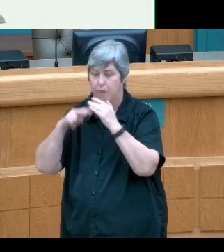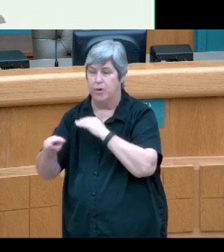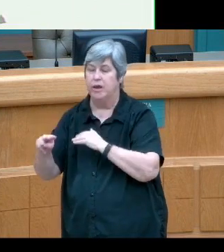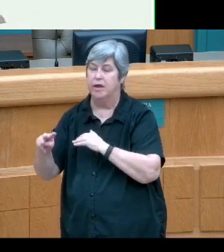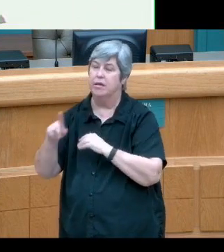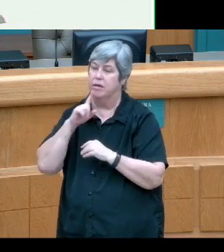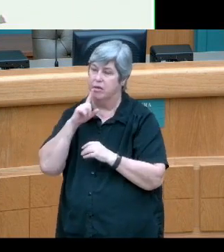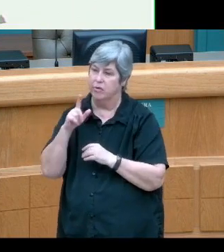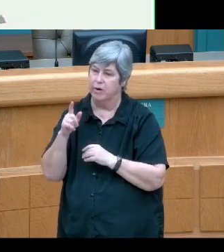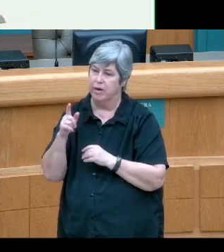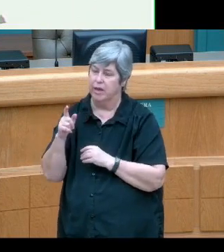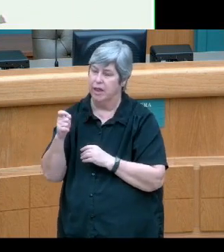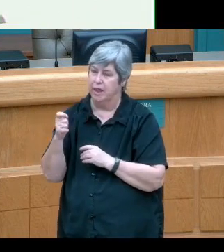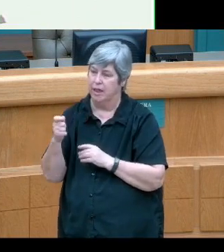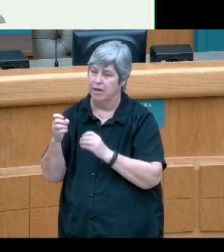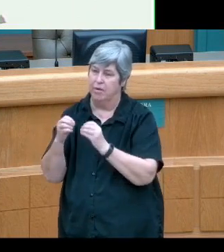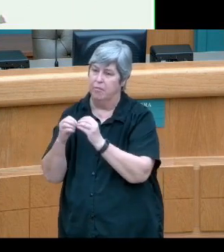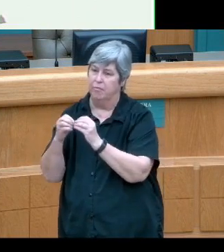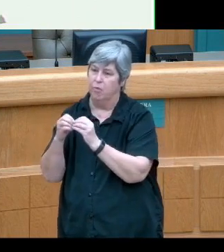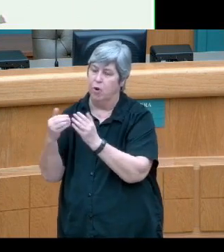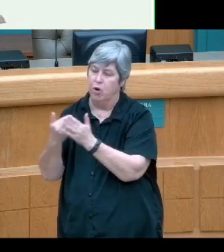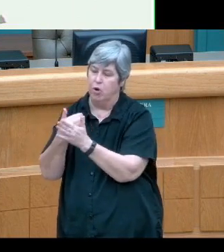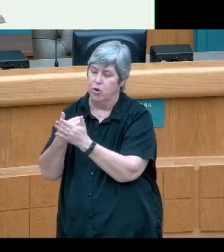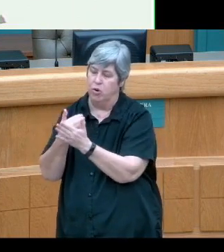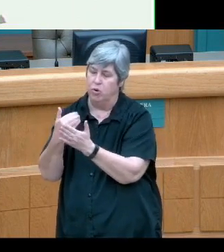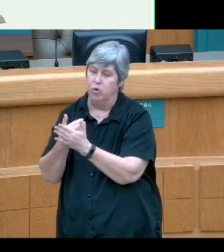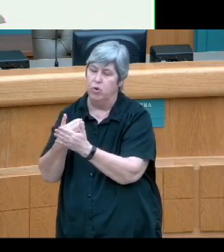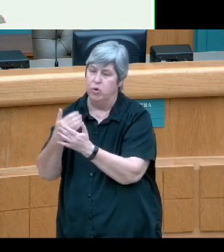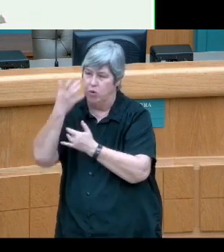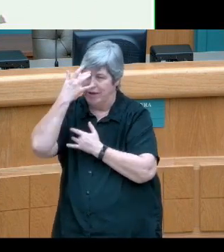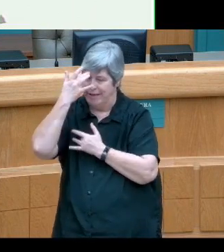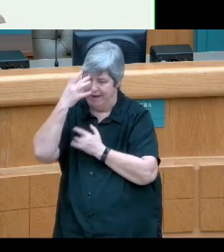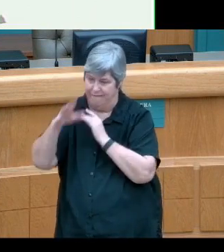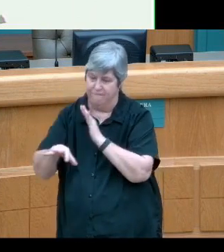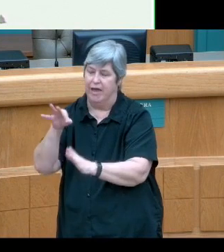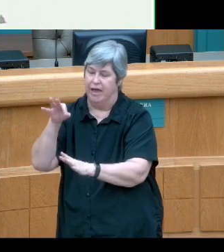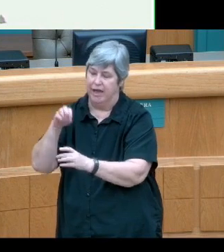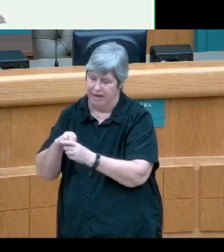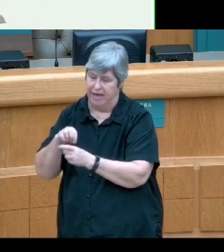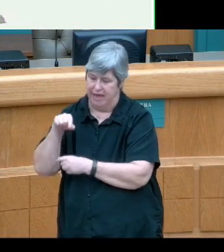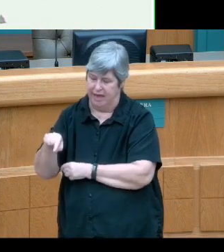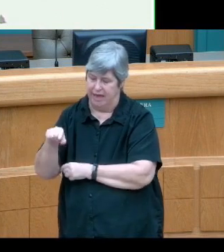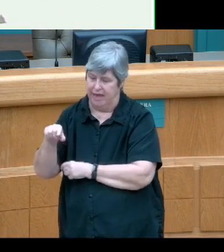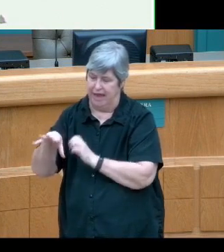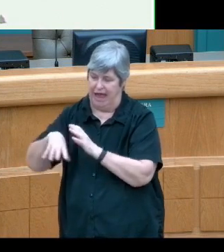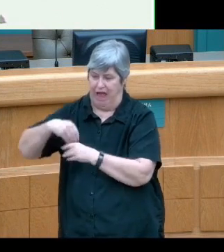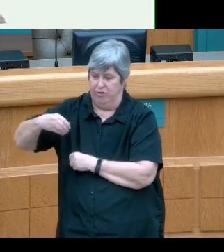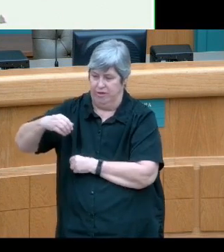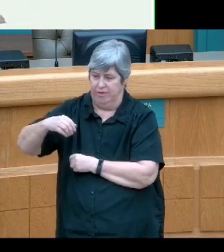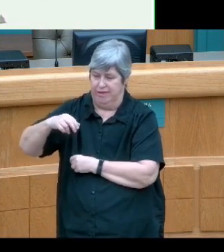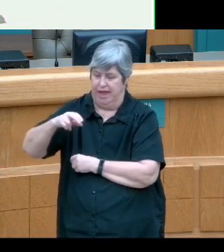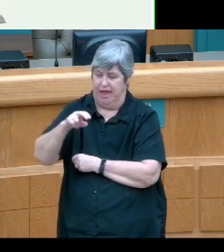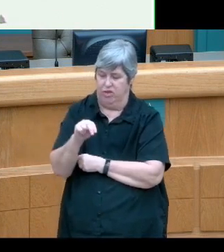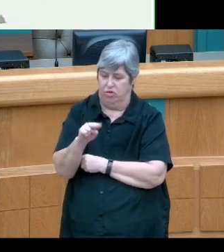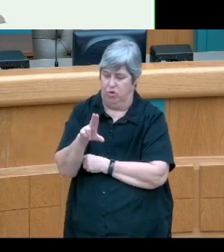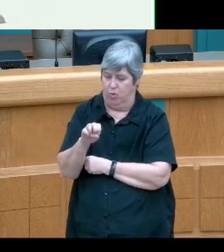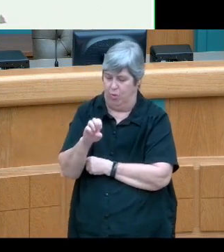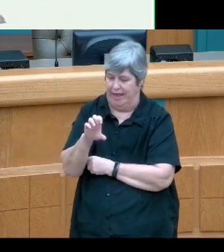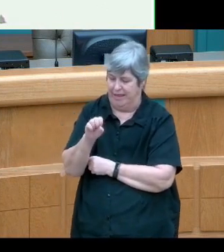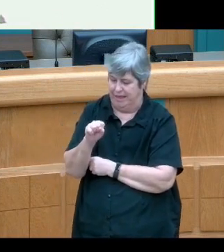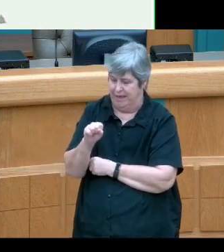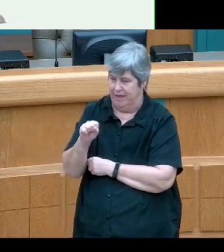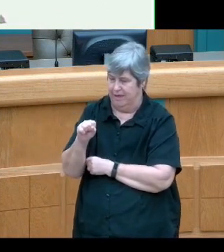there are slightly more new cases occurring outside of Nueces County than inside of Nueces County in the Coastal Bend